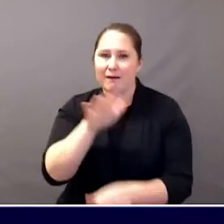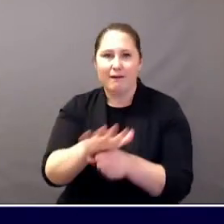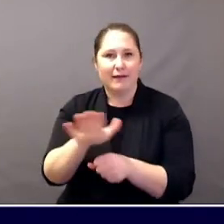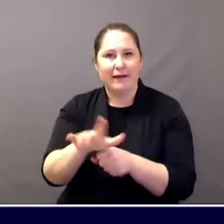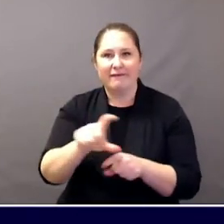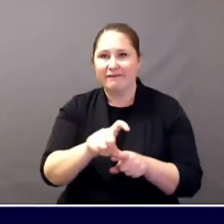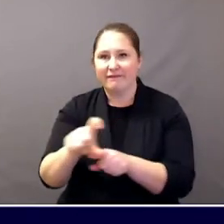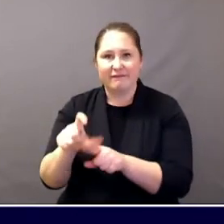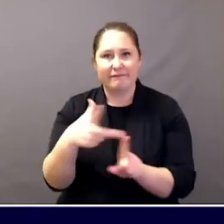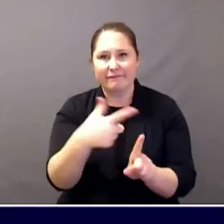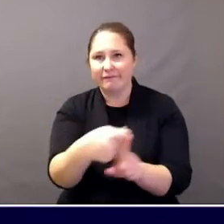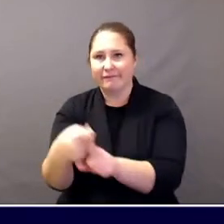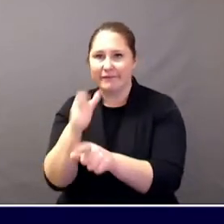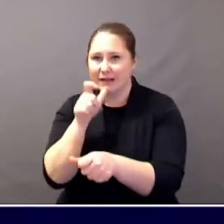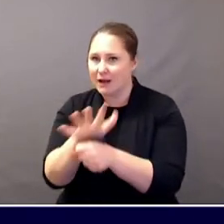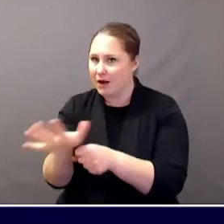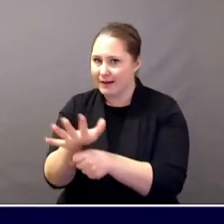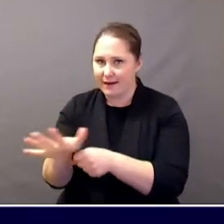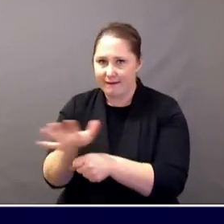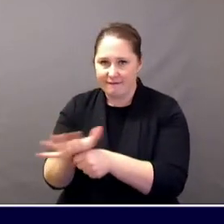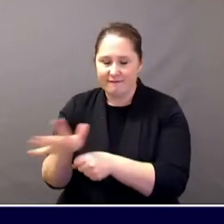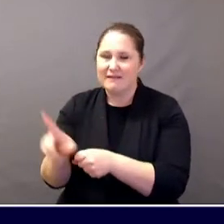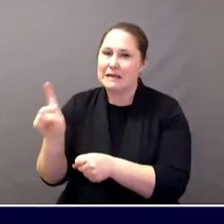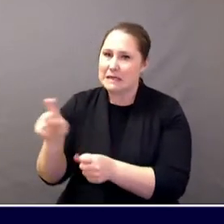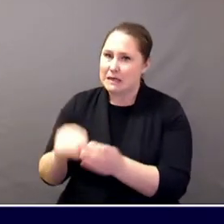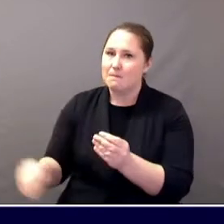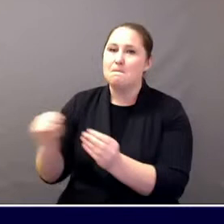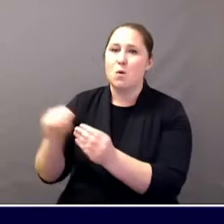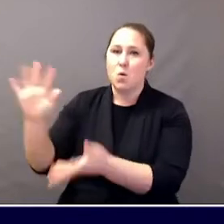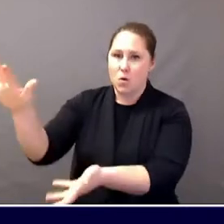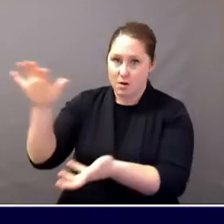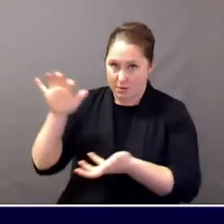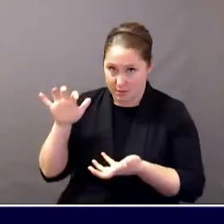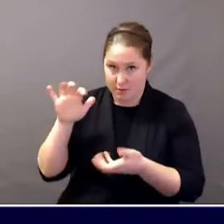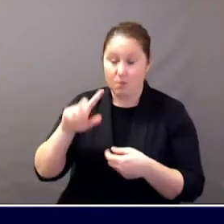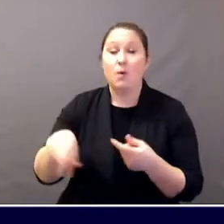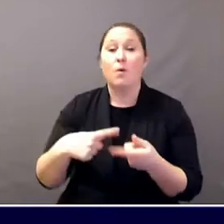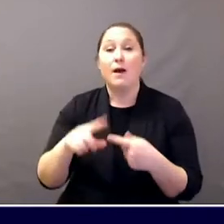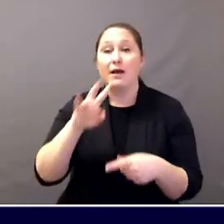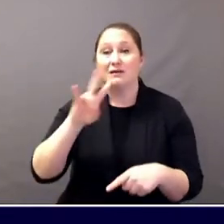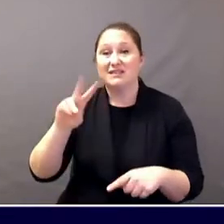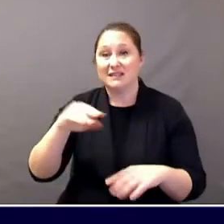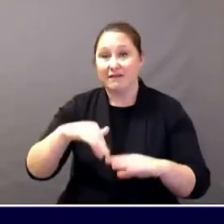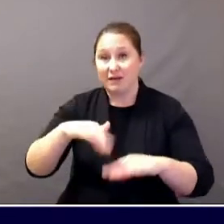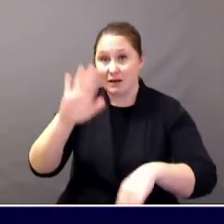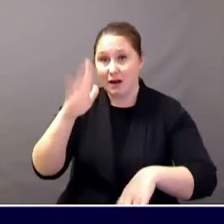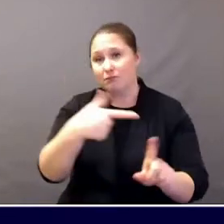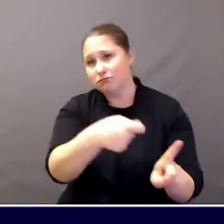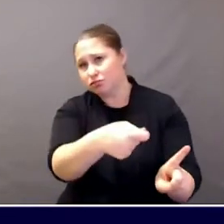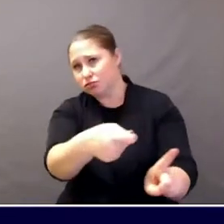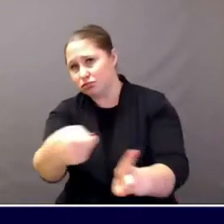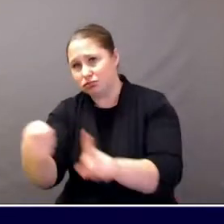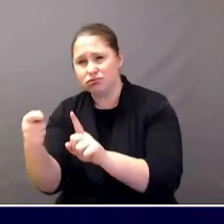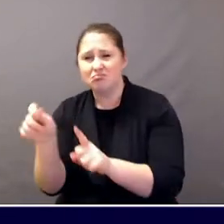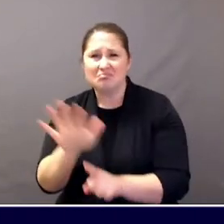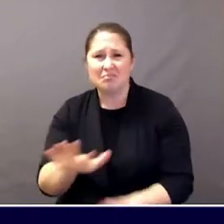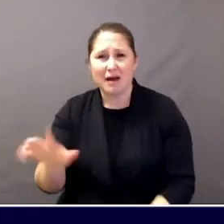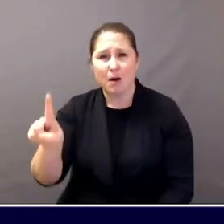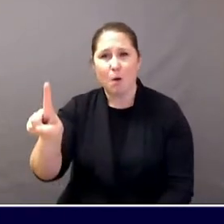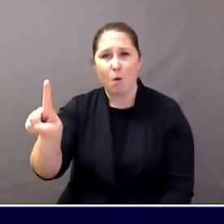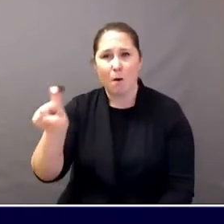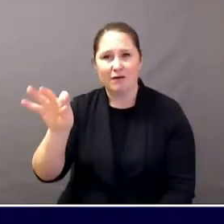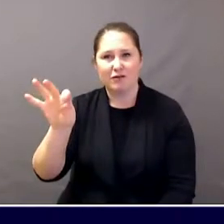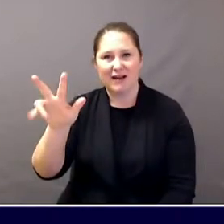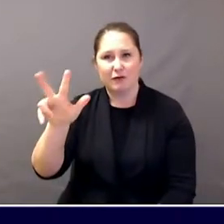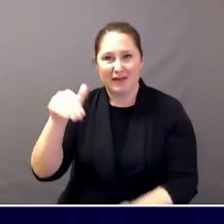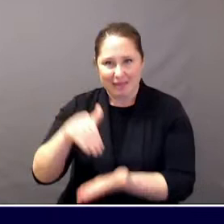and lives is so great. Once we've finished vaccinating the approximately 193,000 people in Maine who are